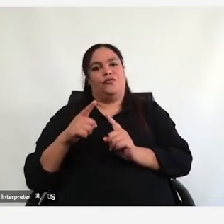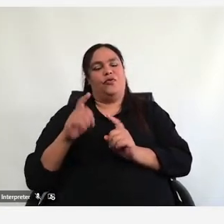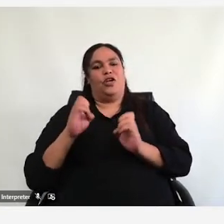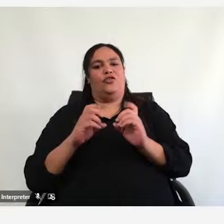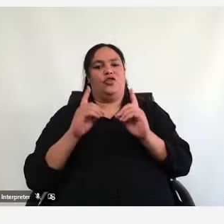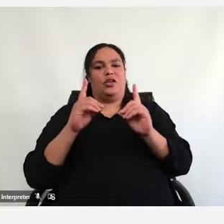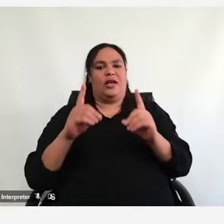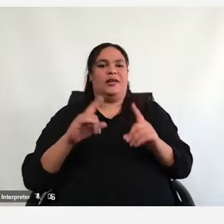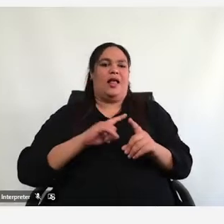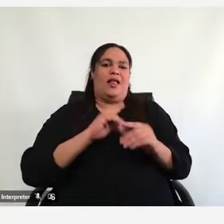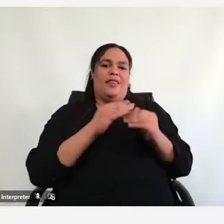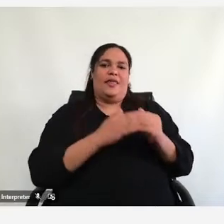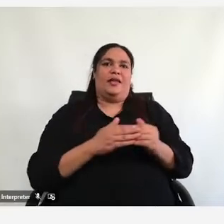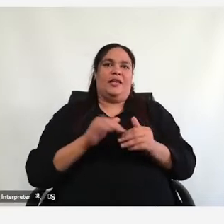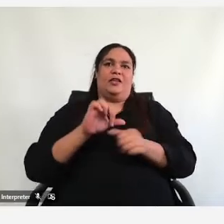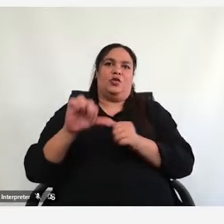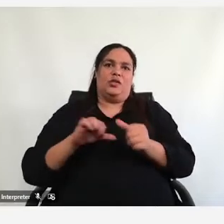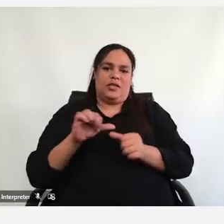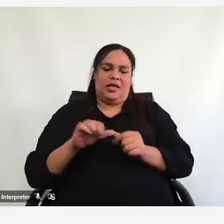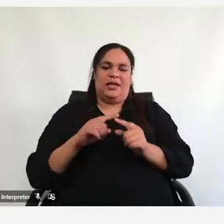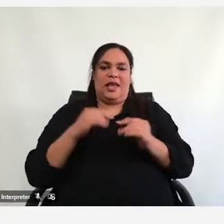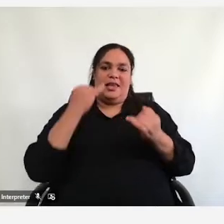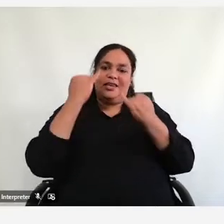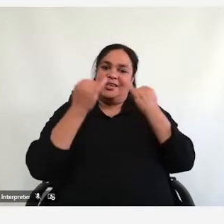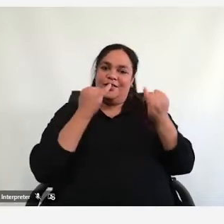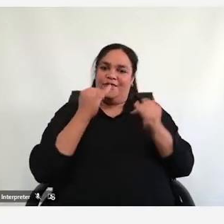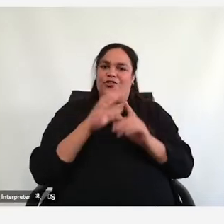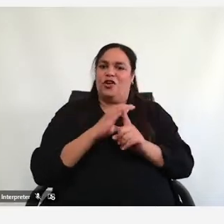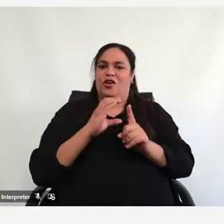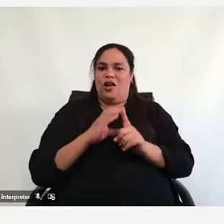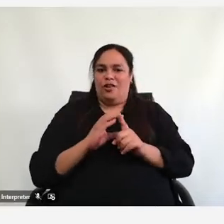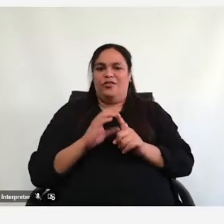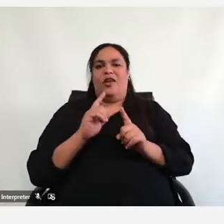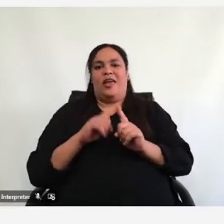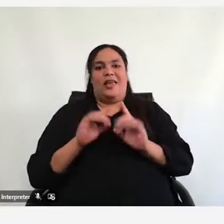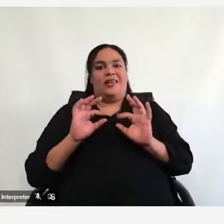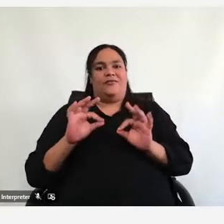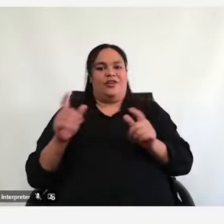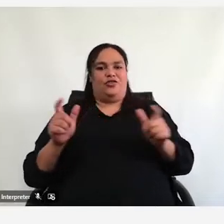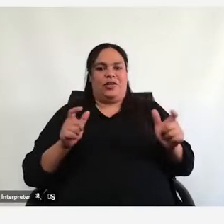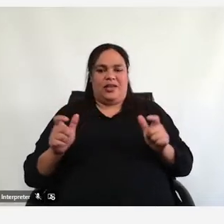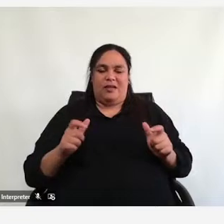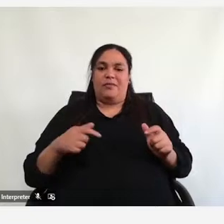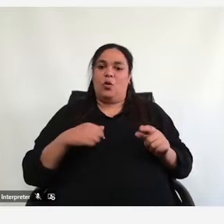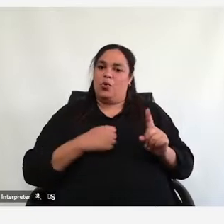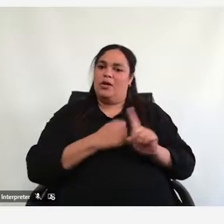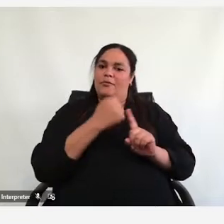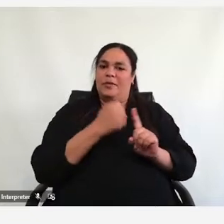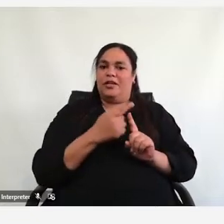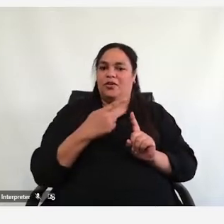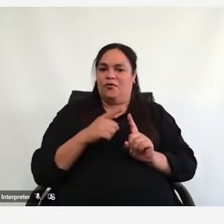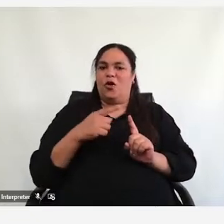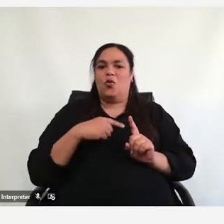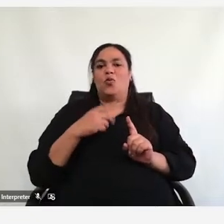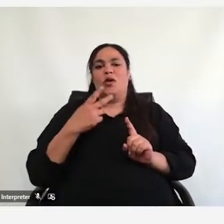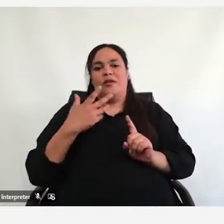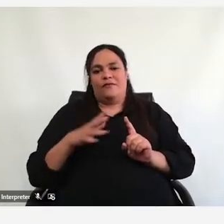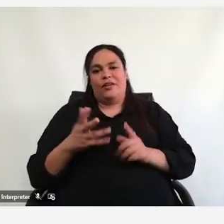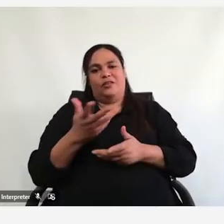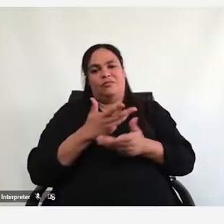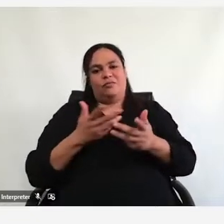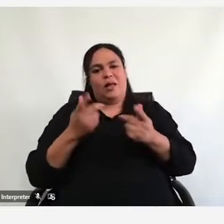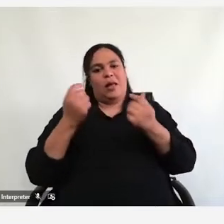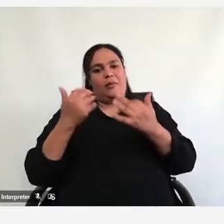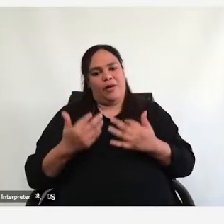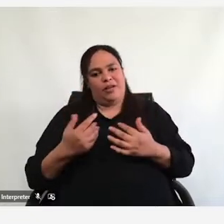educated, healthy, caring society and an innovative culture and effective governance. We are pushing for it, and we have tabled a